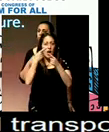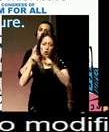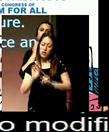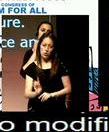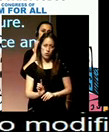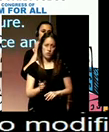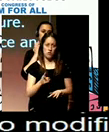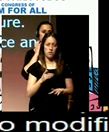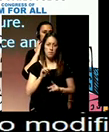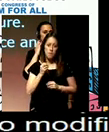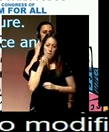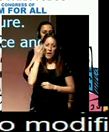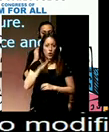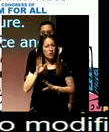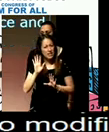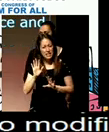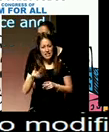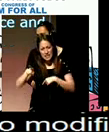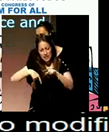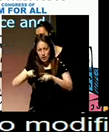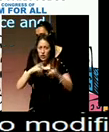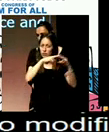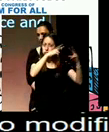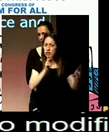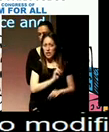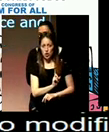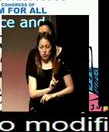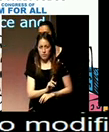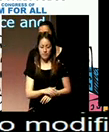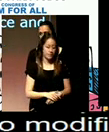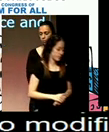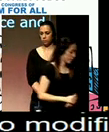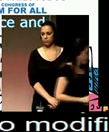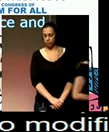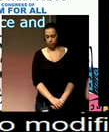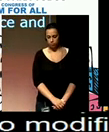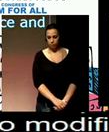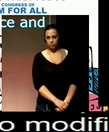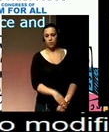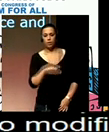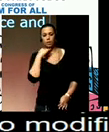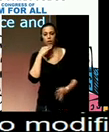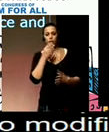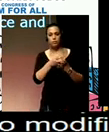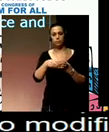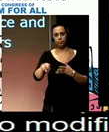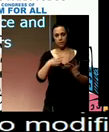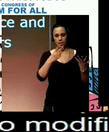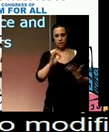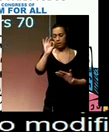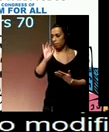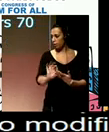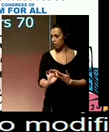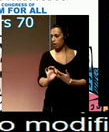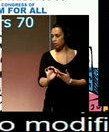by the municipal administration during the years. Nearly 70% of the surface area of the historic city